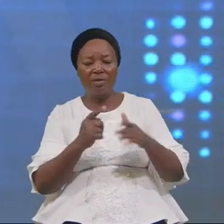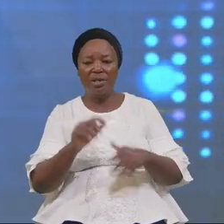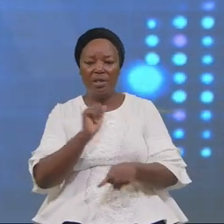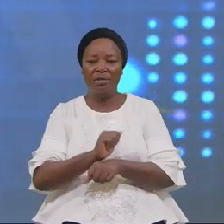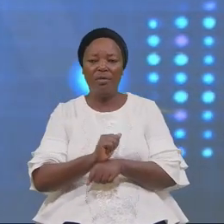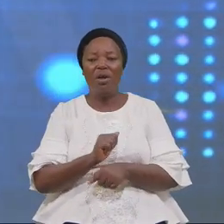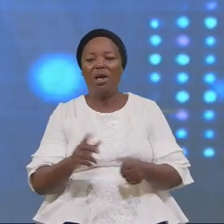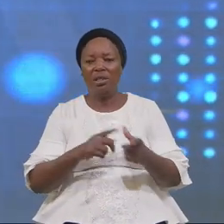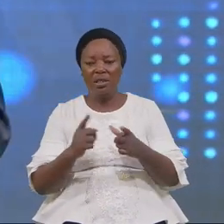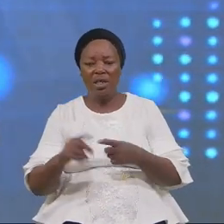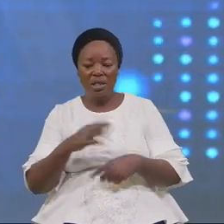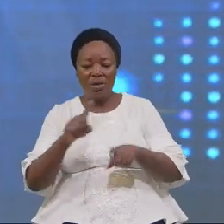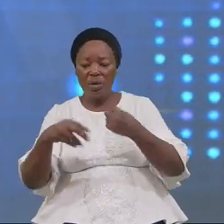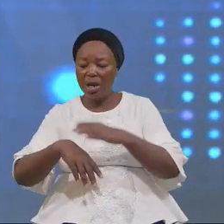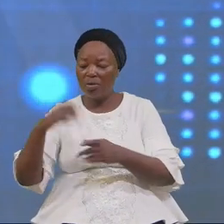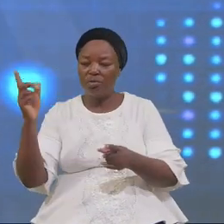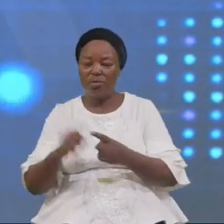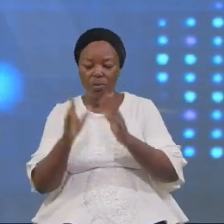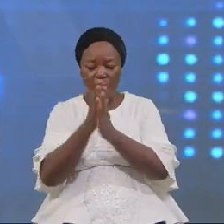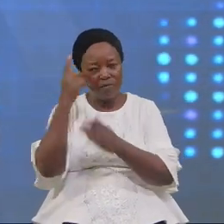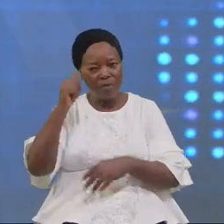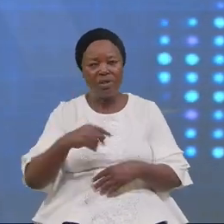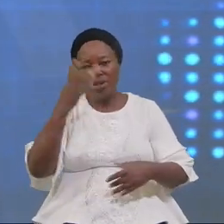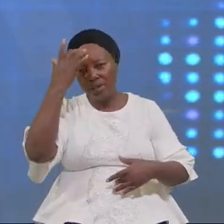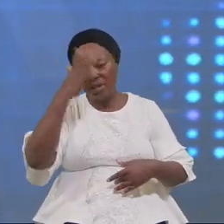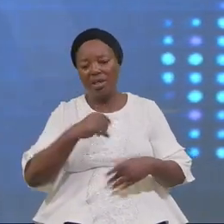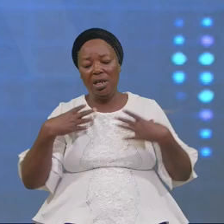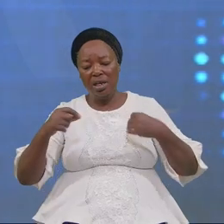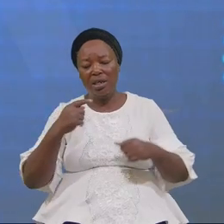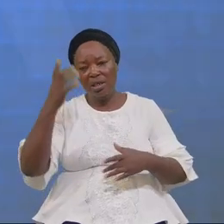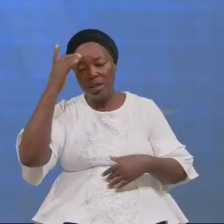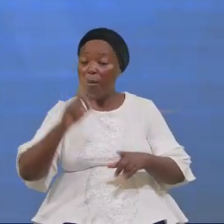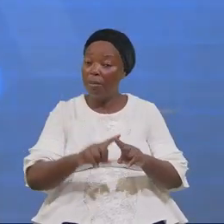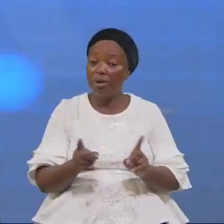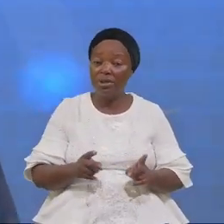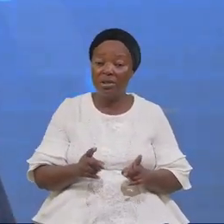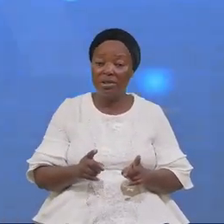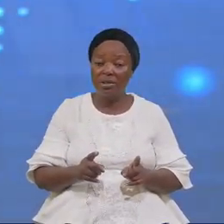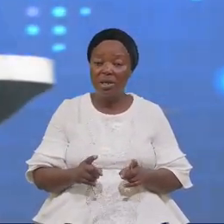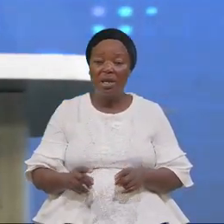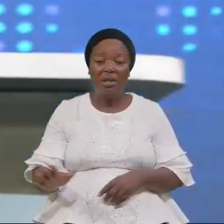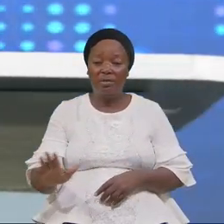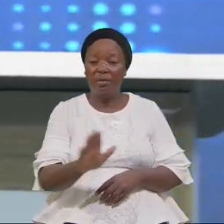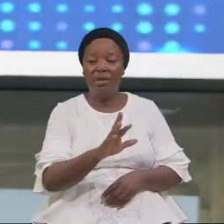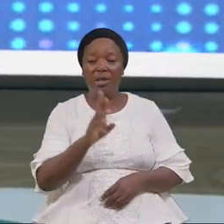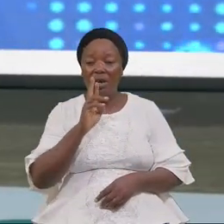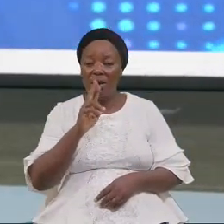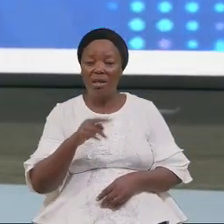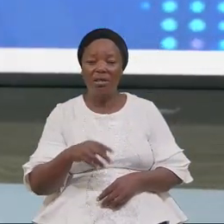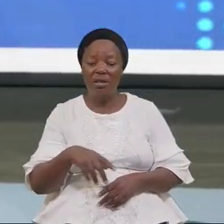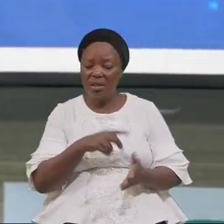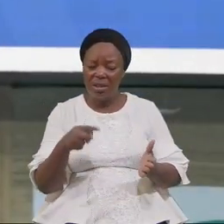out praying for the sick, healing the sick. But there was still this